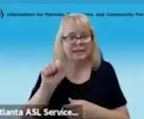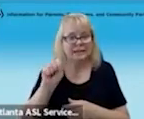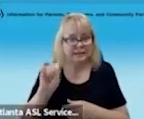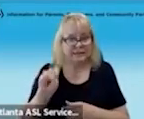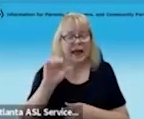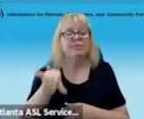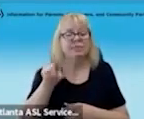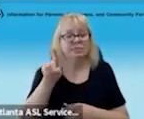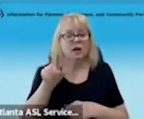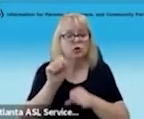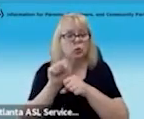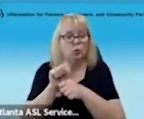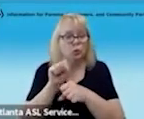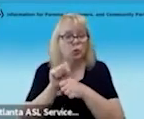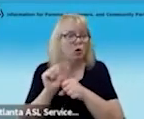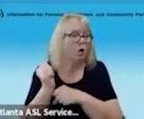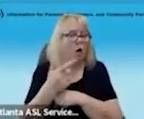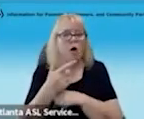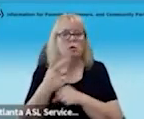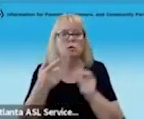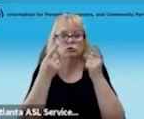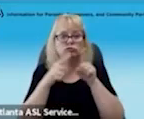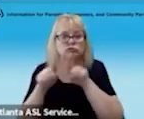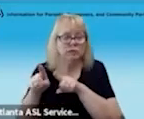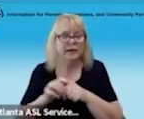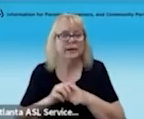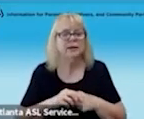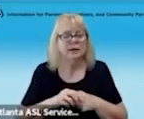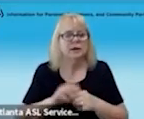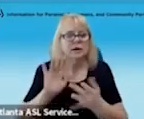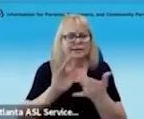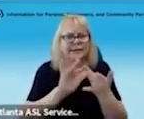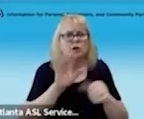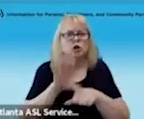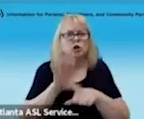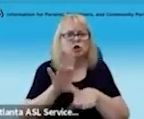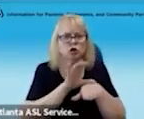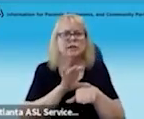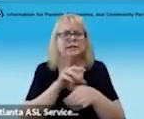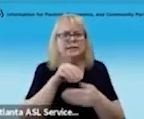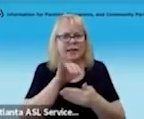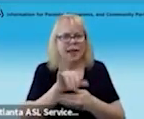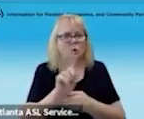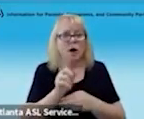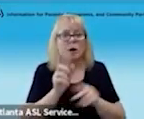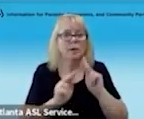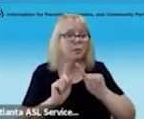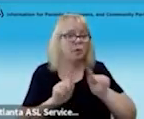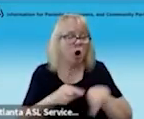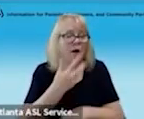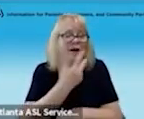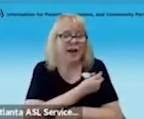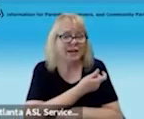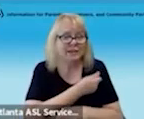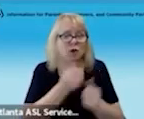Colorado are Catholics. So we must approach the archdioceses and everyone who's working here.